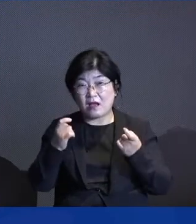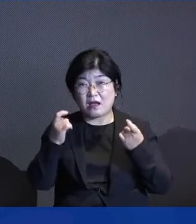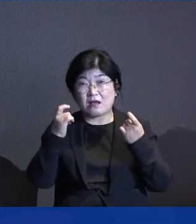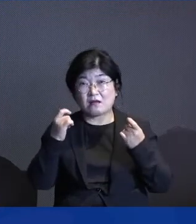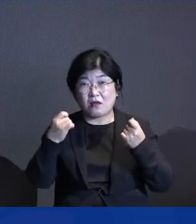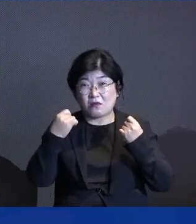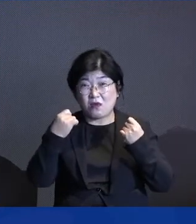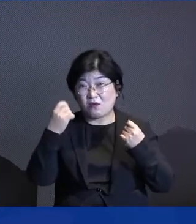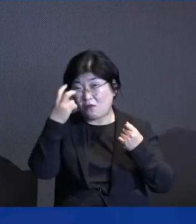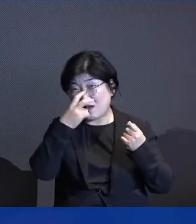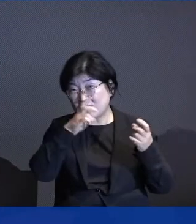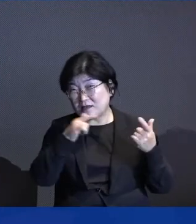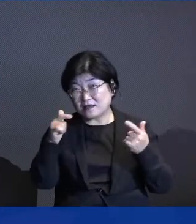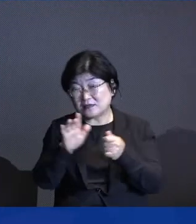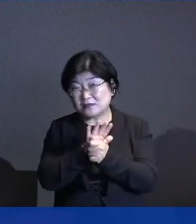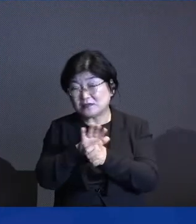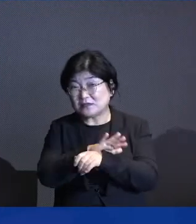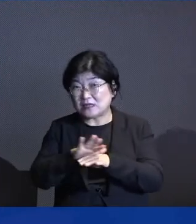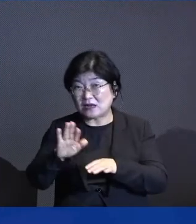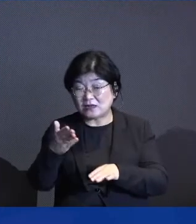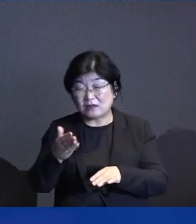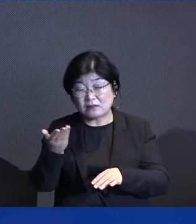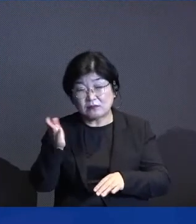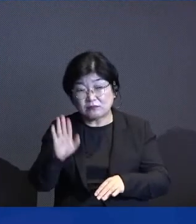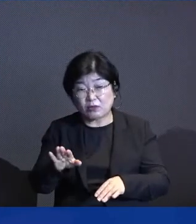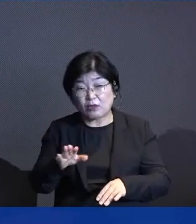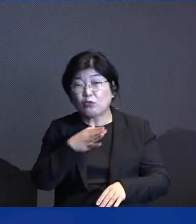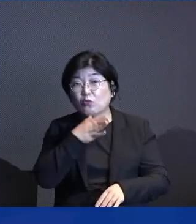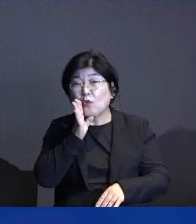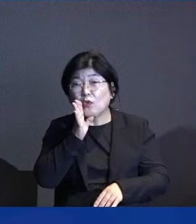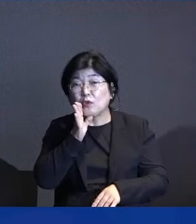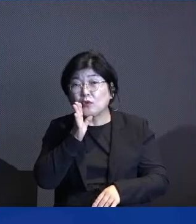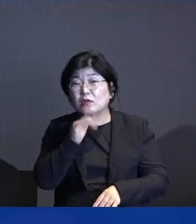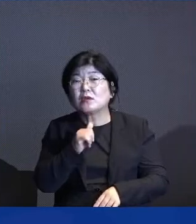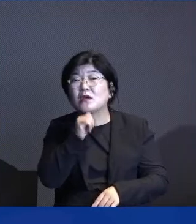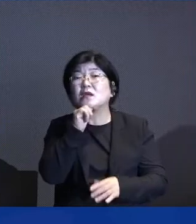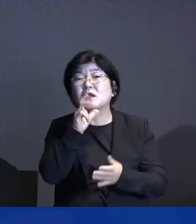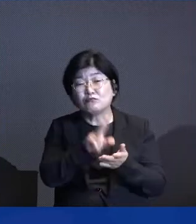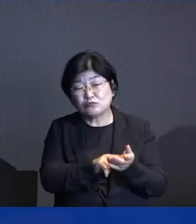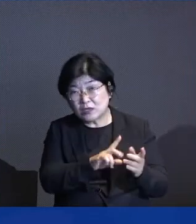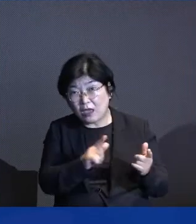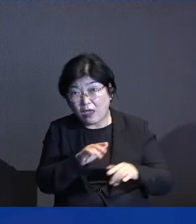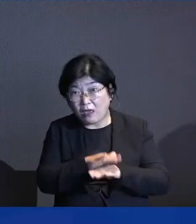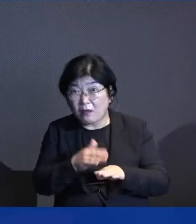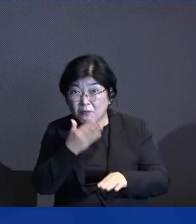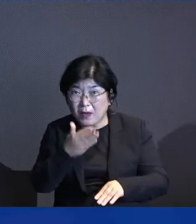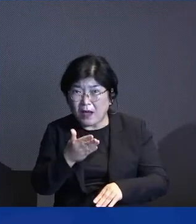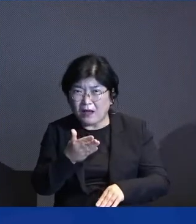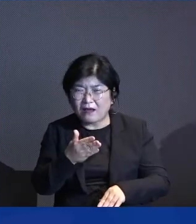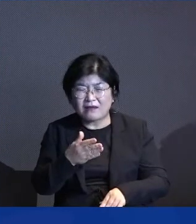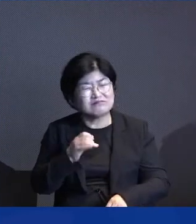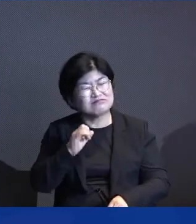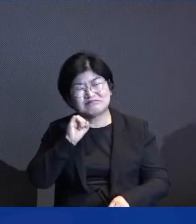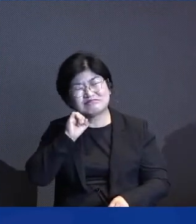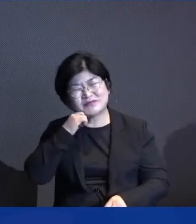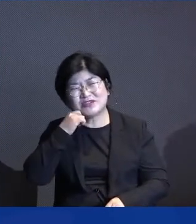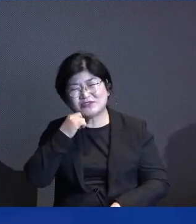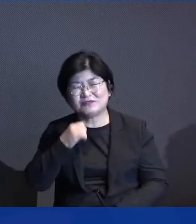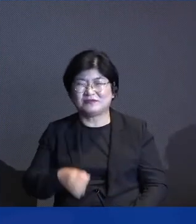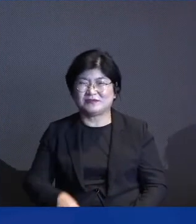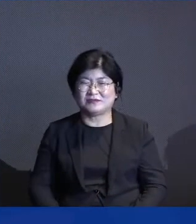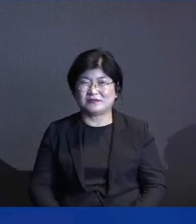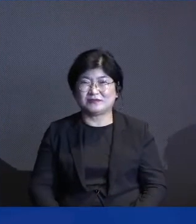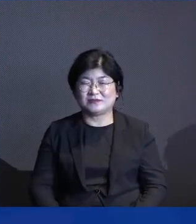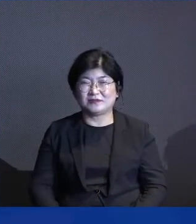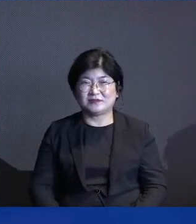are really important for older people. And as you have seen, even during this very